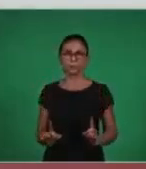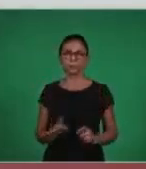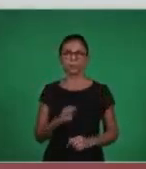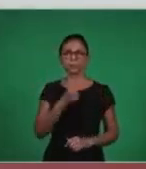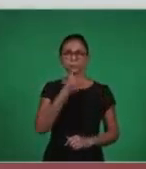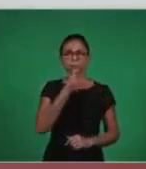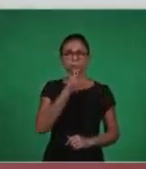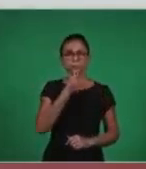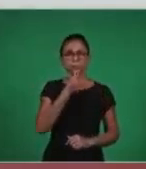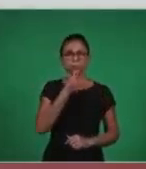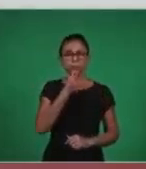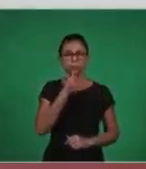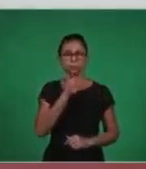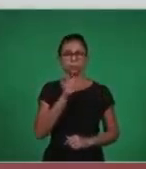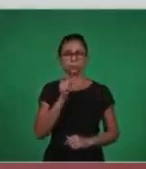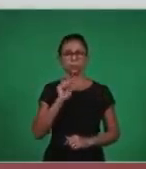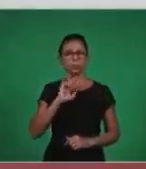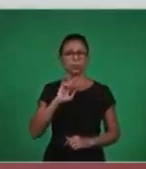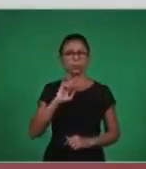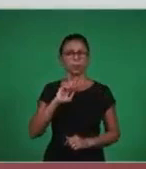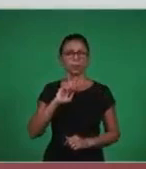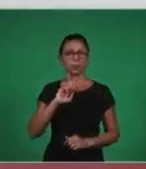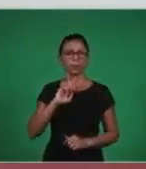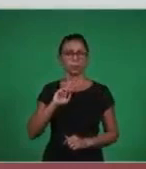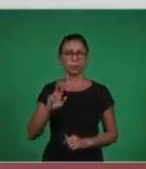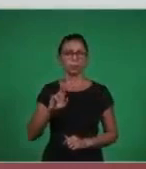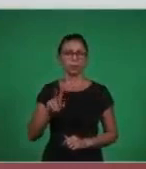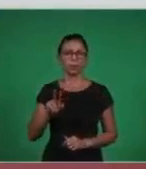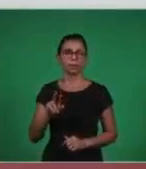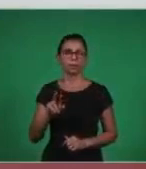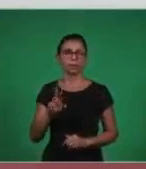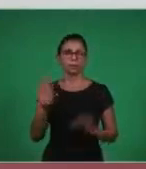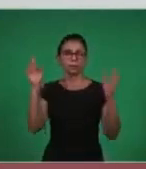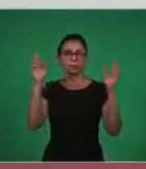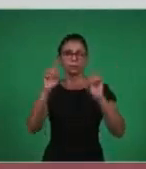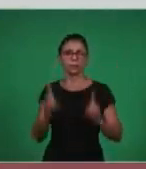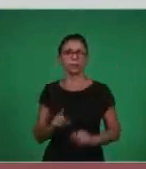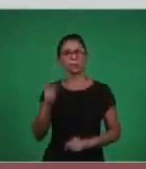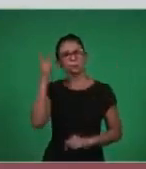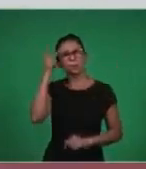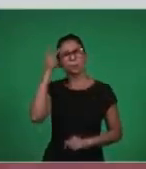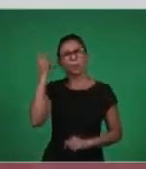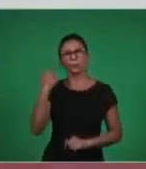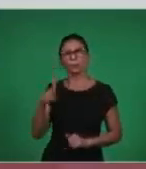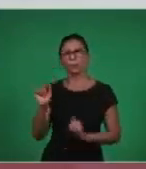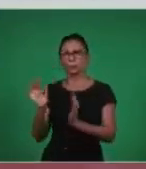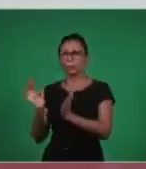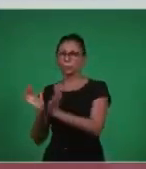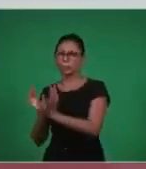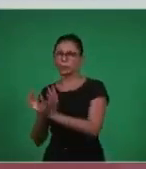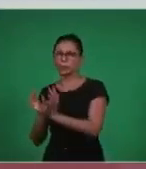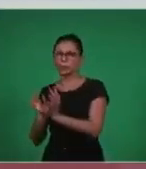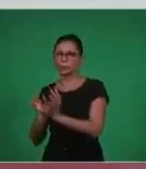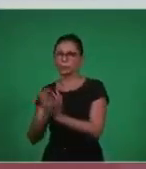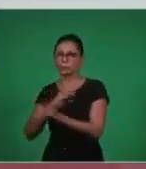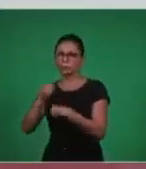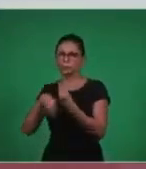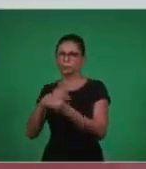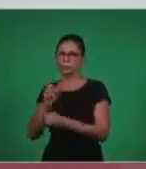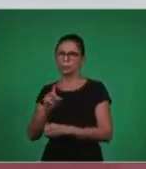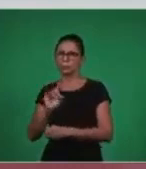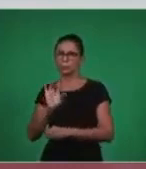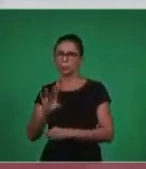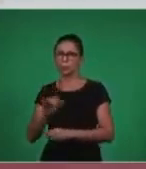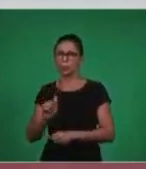children, with children there were had no deficiency. And there was another class which was not mixed. It was normal,